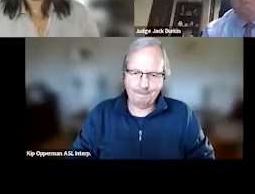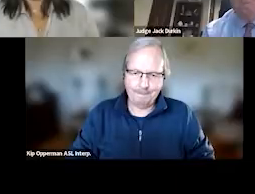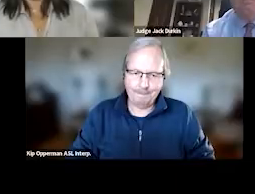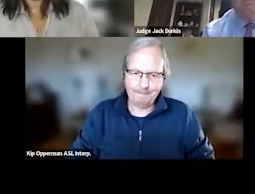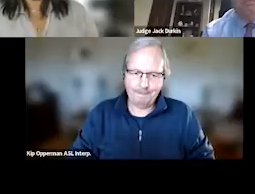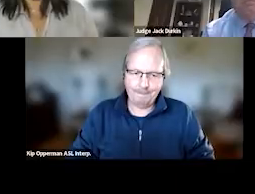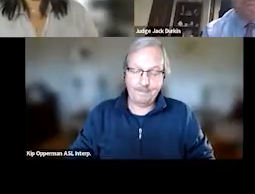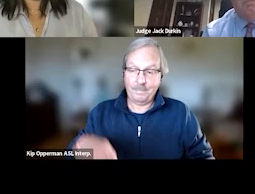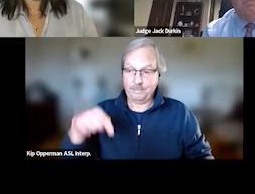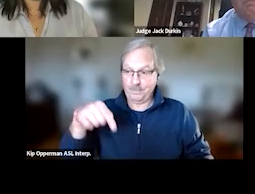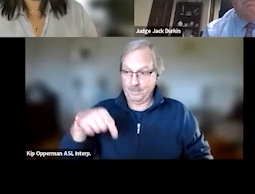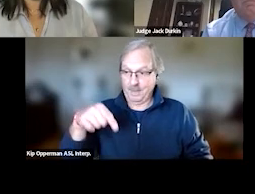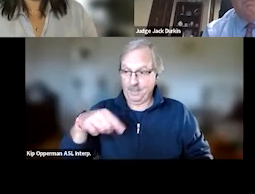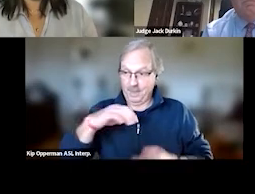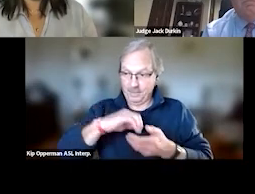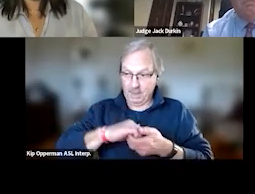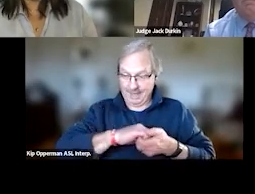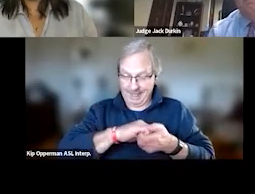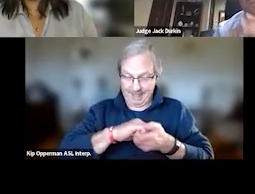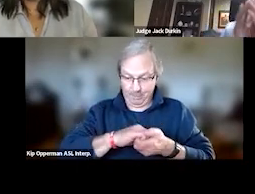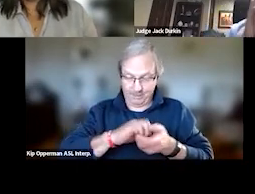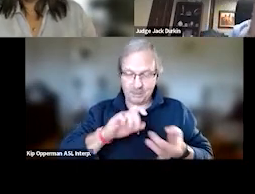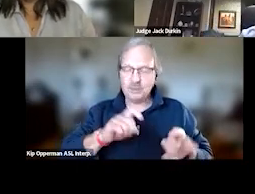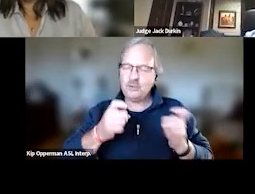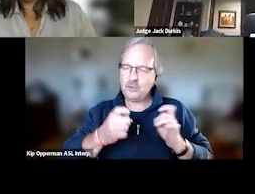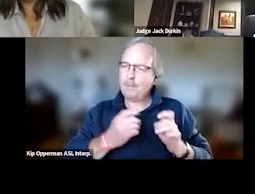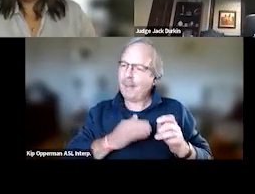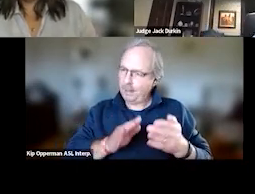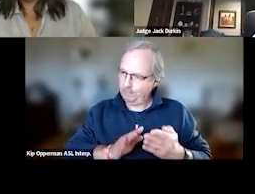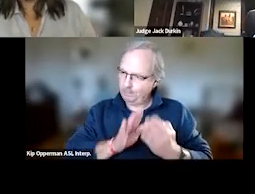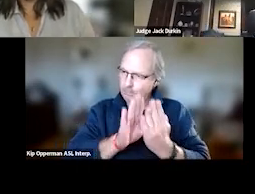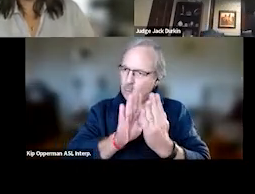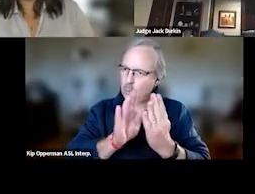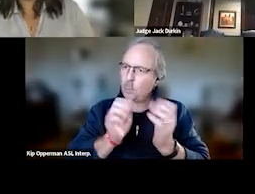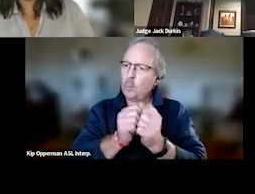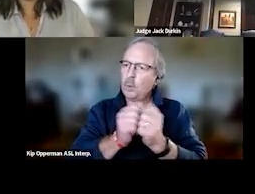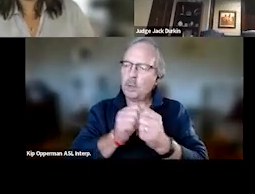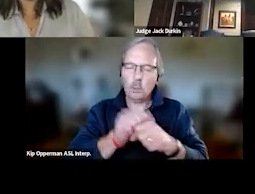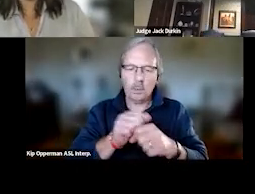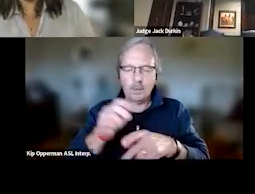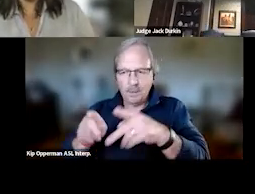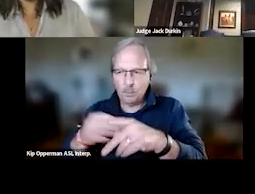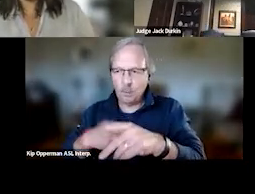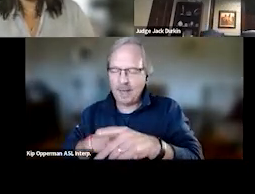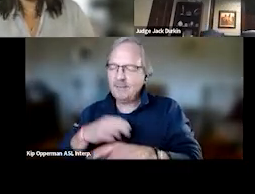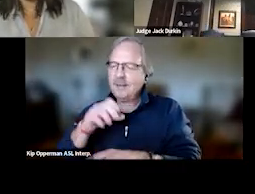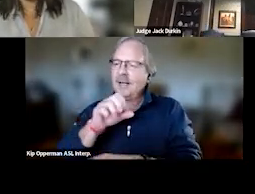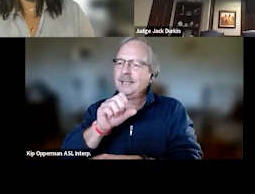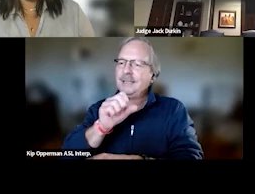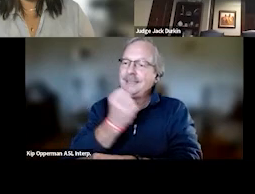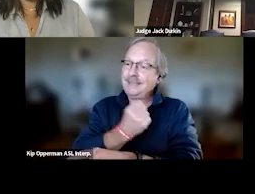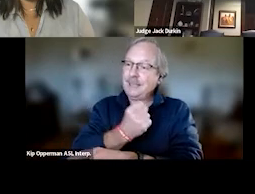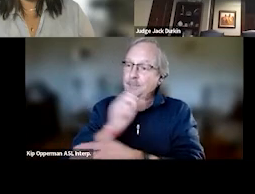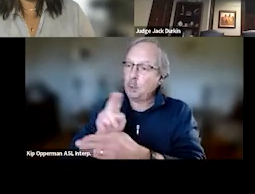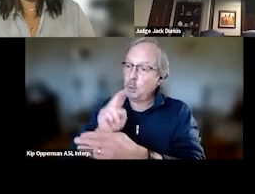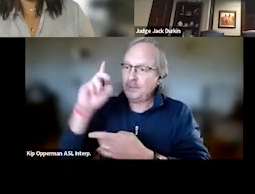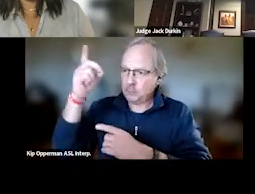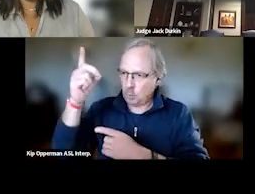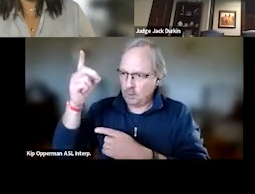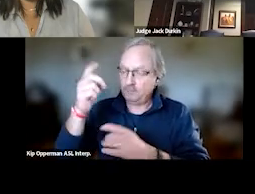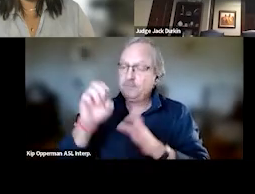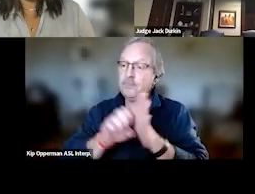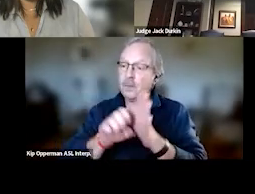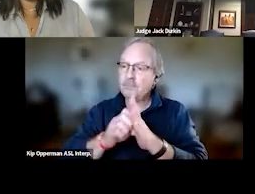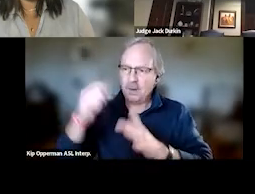This collaboration has changed my approach to working with people with substance use disorders. For example, given the brain